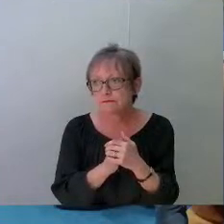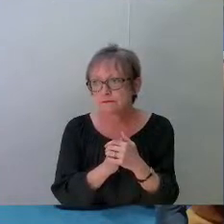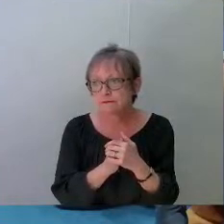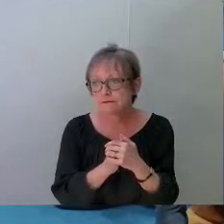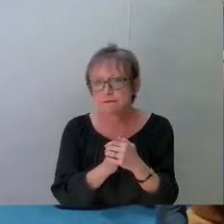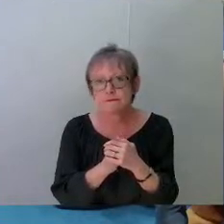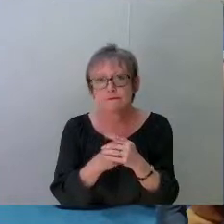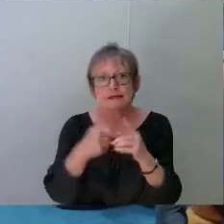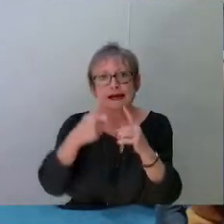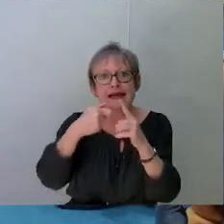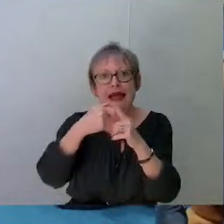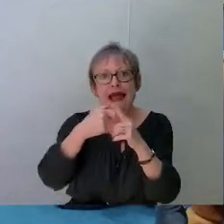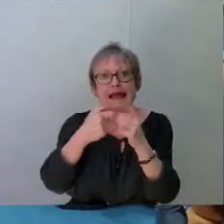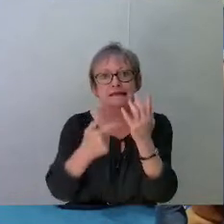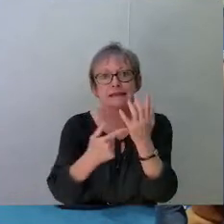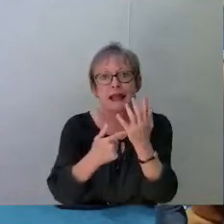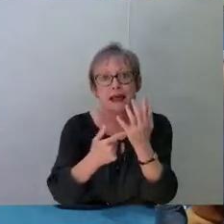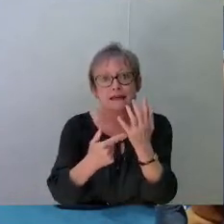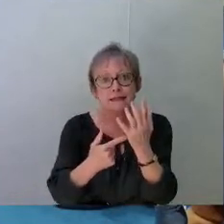Kay Taylor.